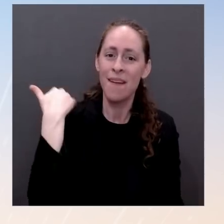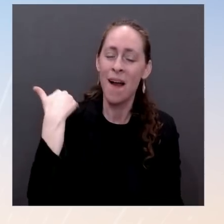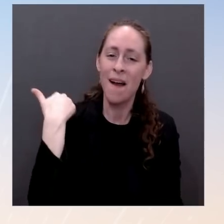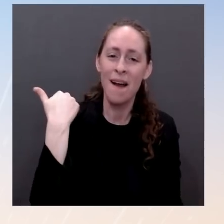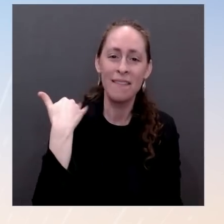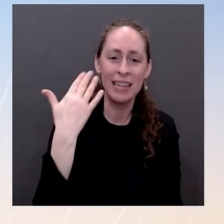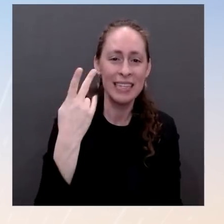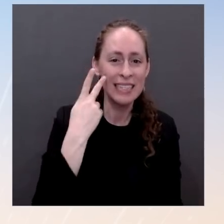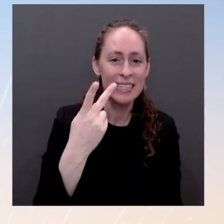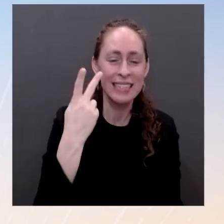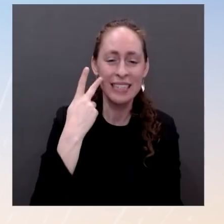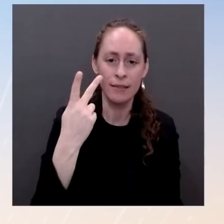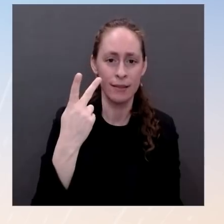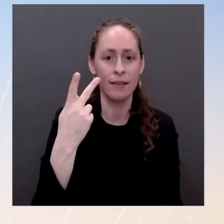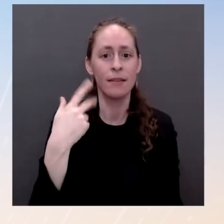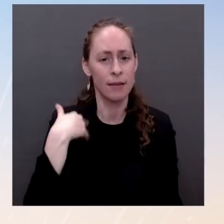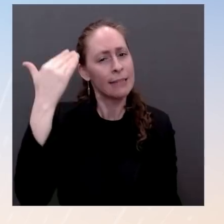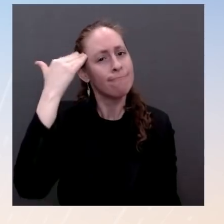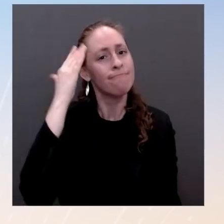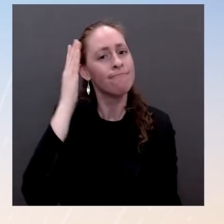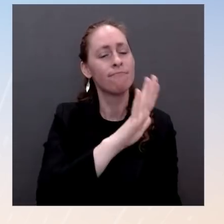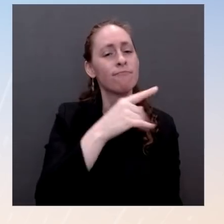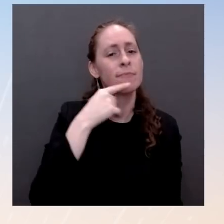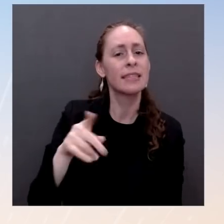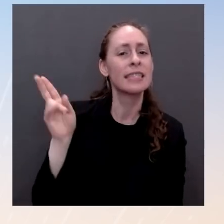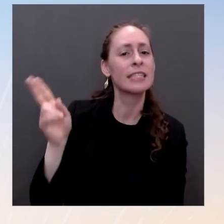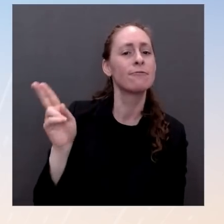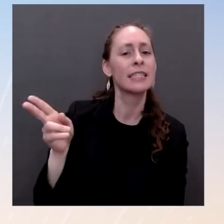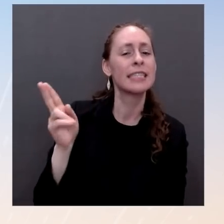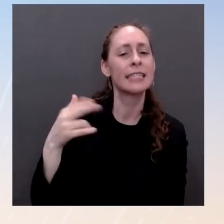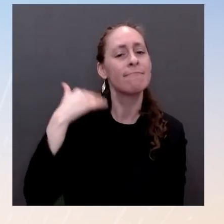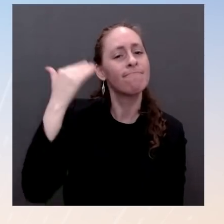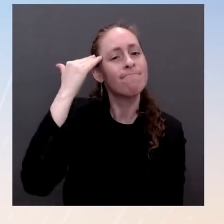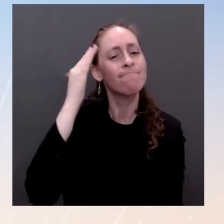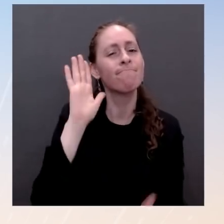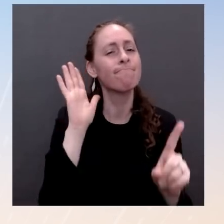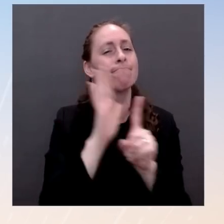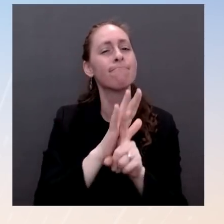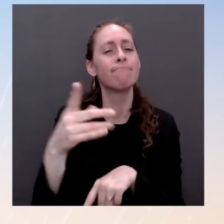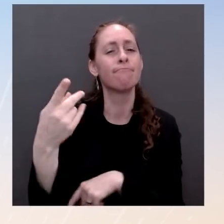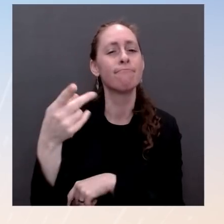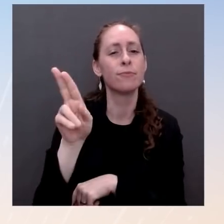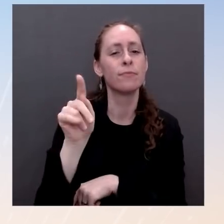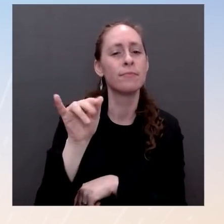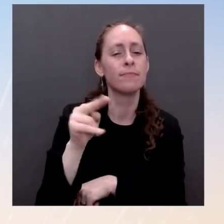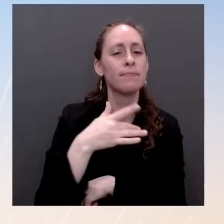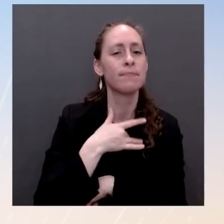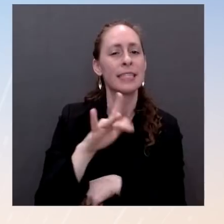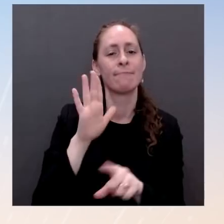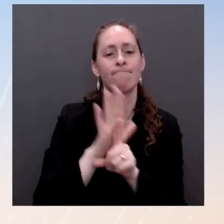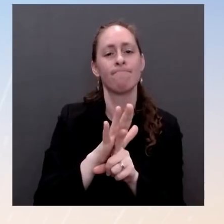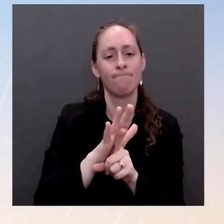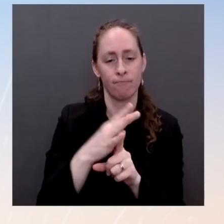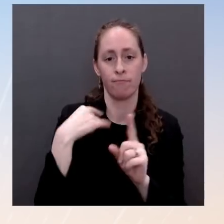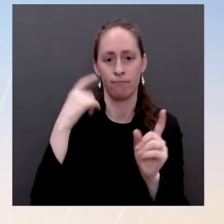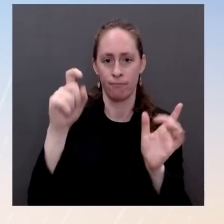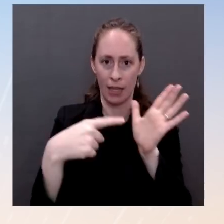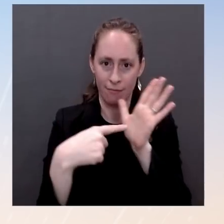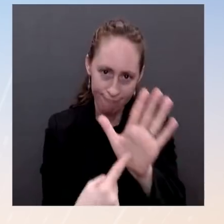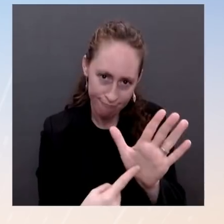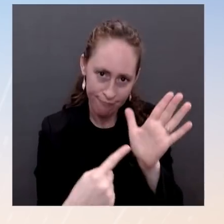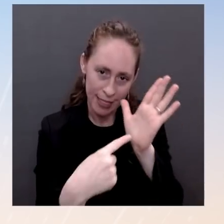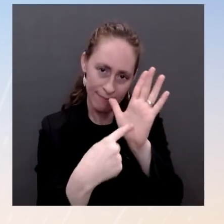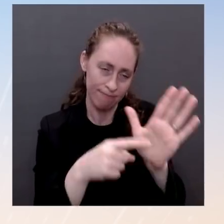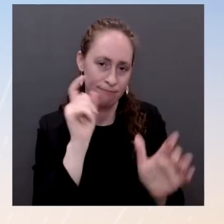history of false flag operations, of misinformation, we need to verify. That's my question. Does the